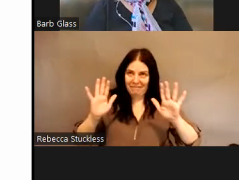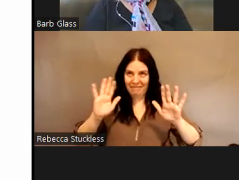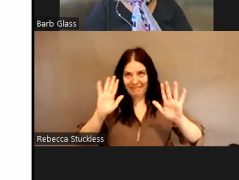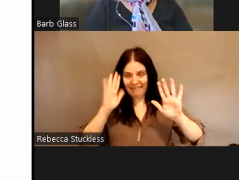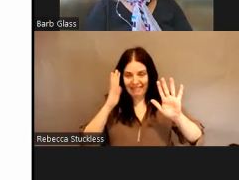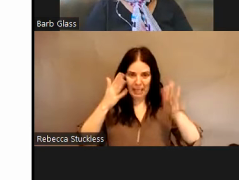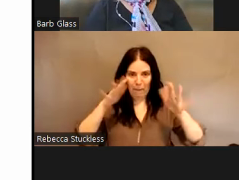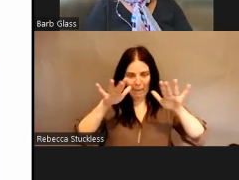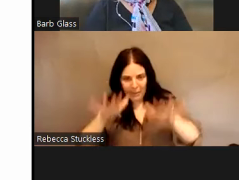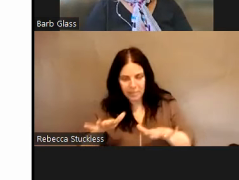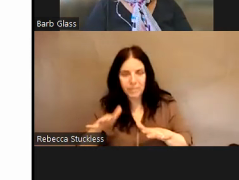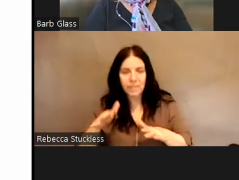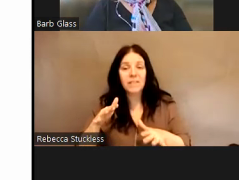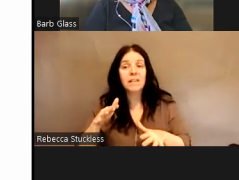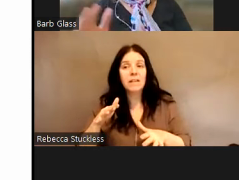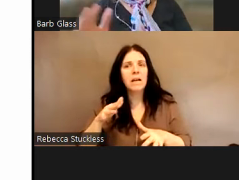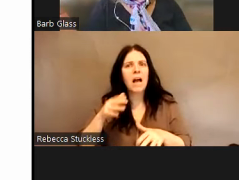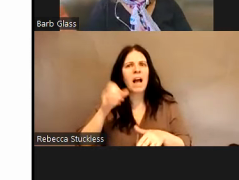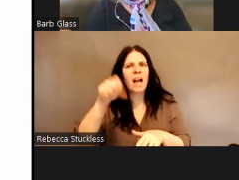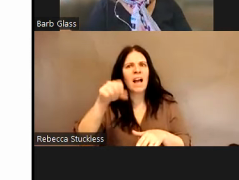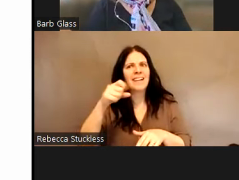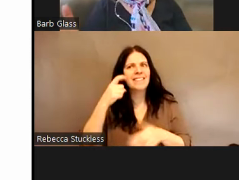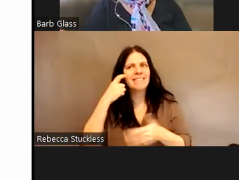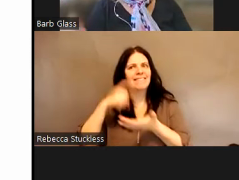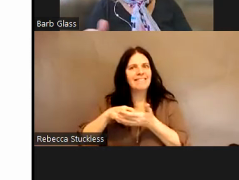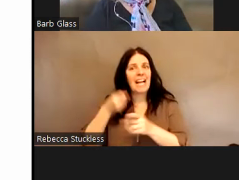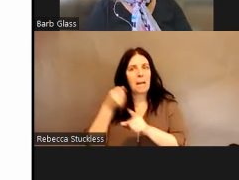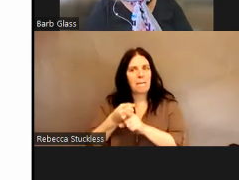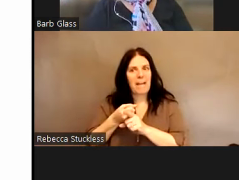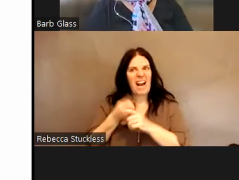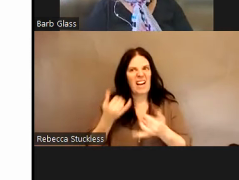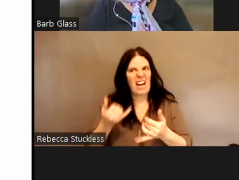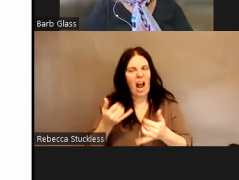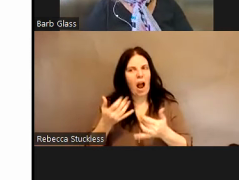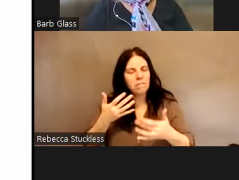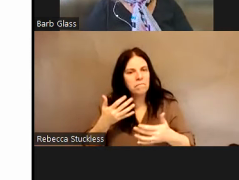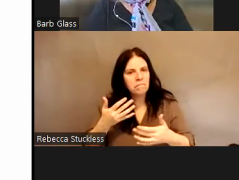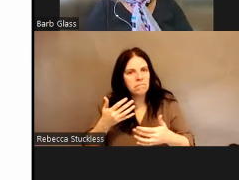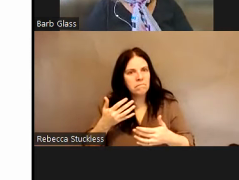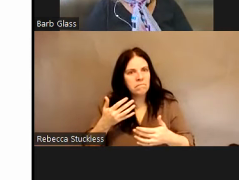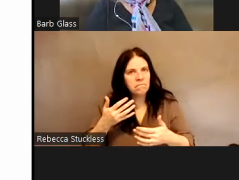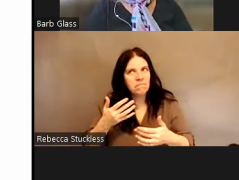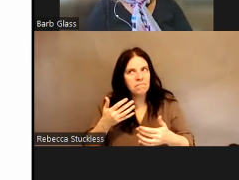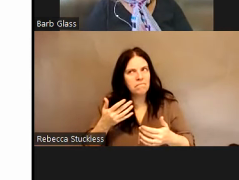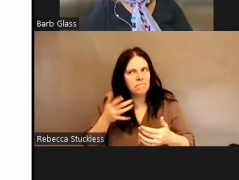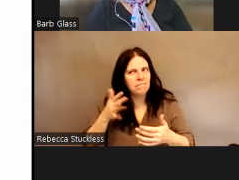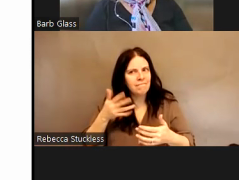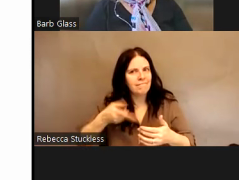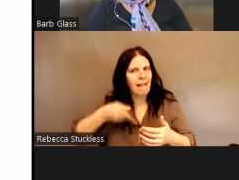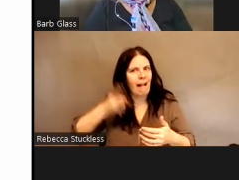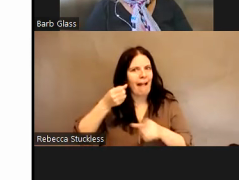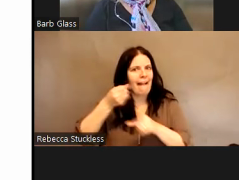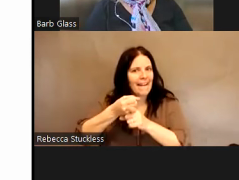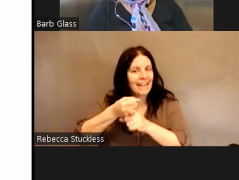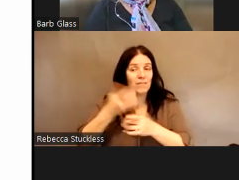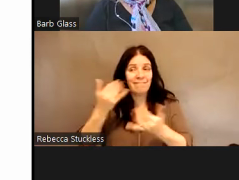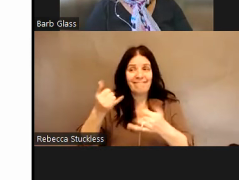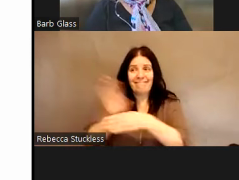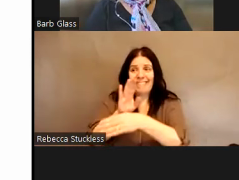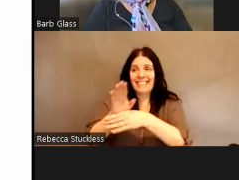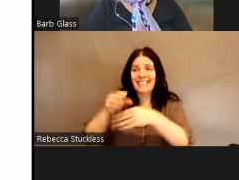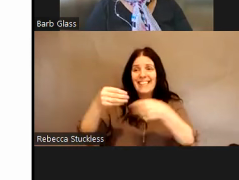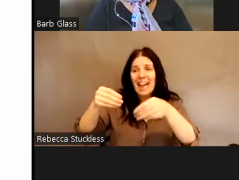impacts are certainly still relevant, and maybe even more so than before the pandemic, given how the labor market has changed over the